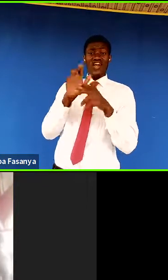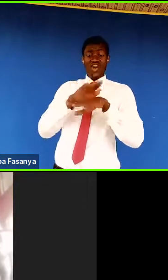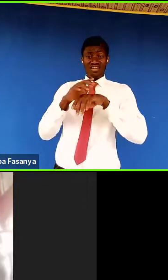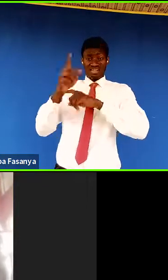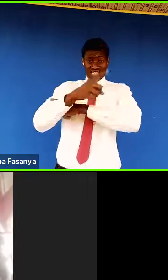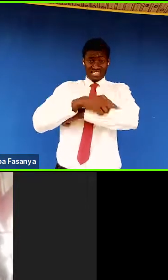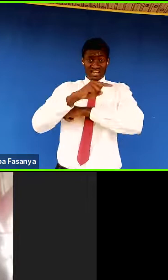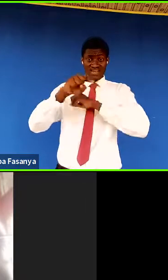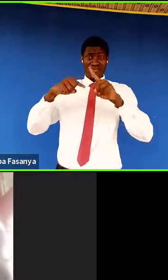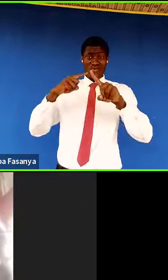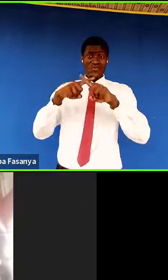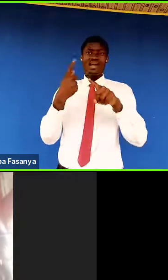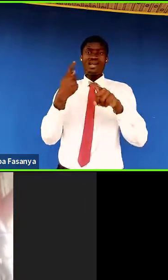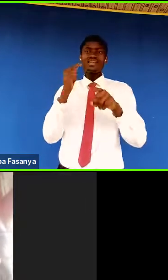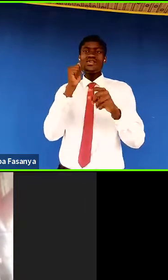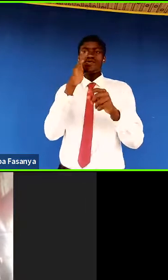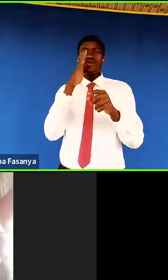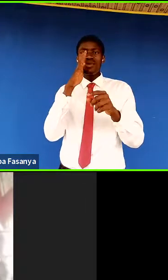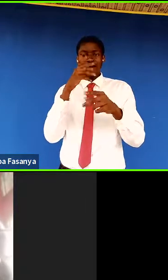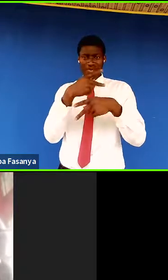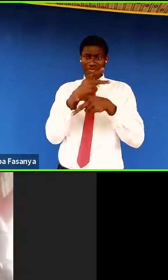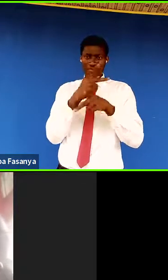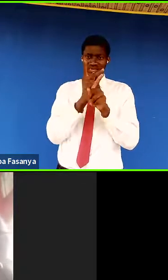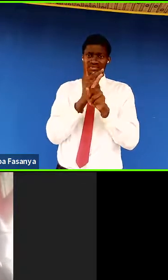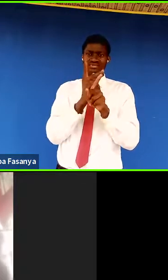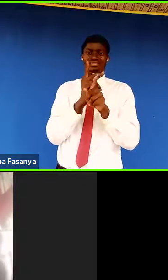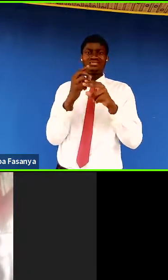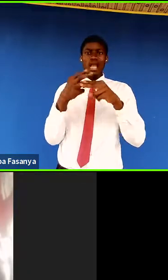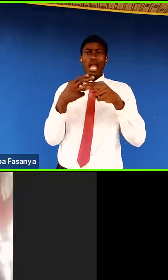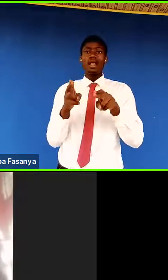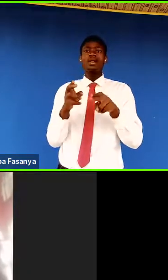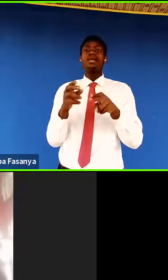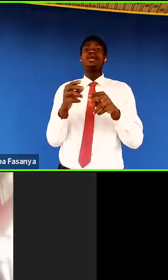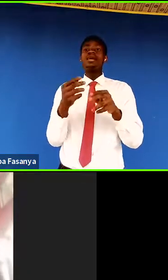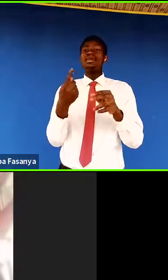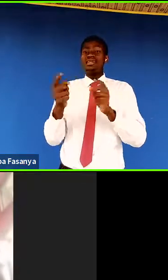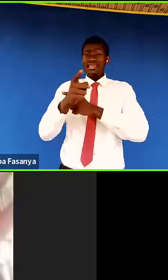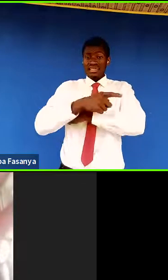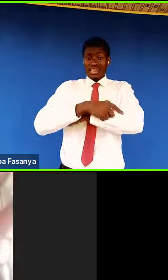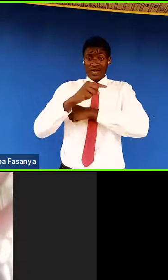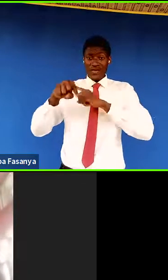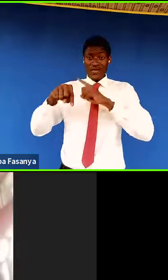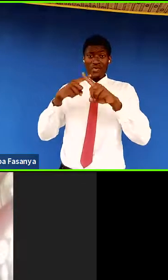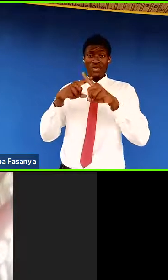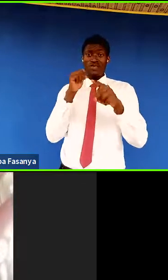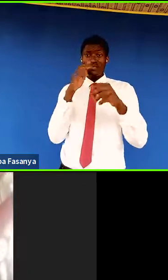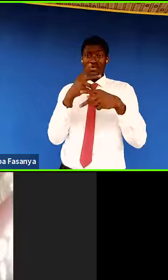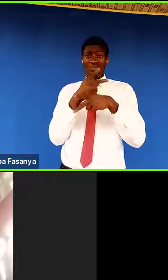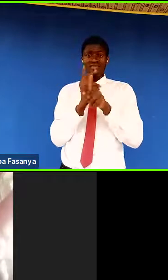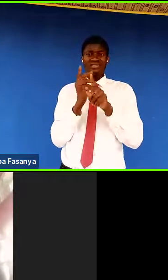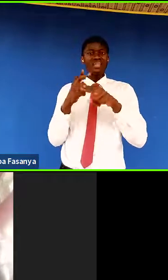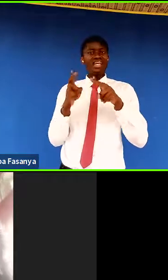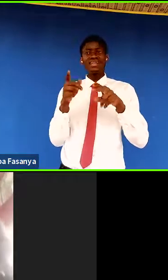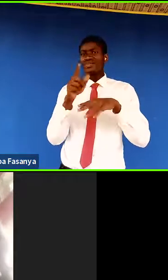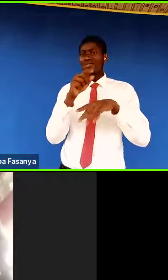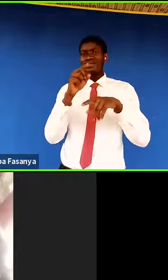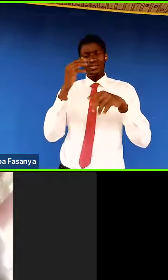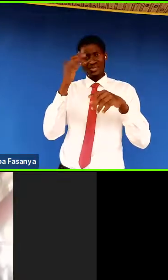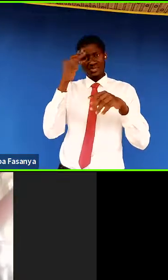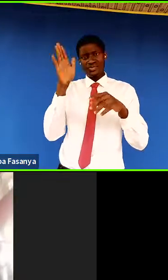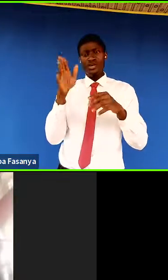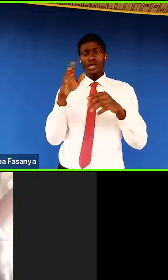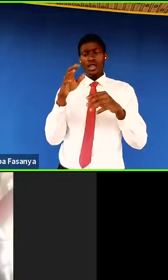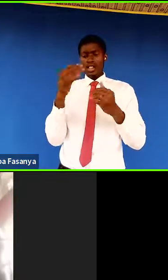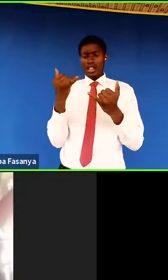not known. Okay, we know that if you have a 28-day cycle, for instance, your day of ovulation is 14